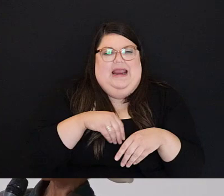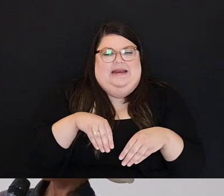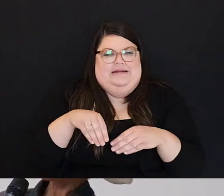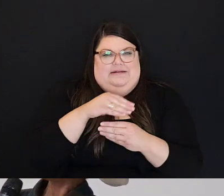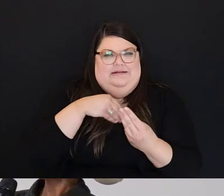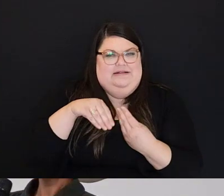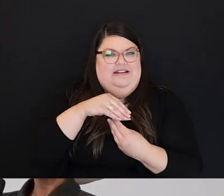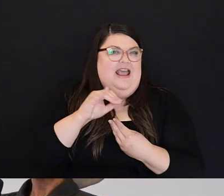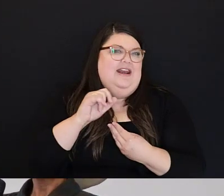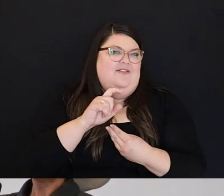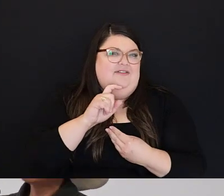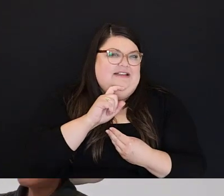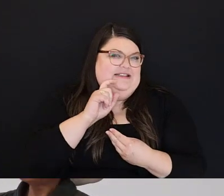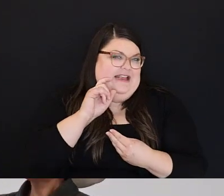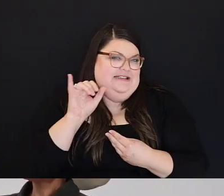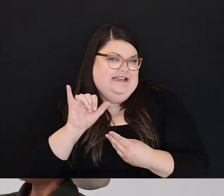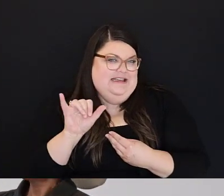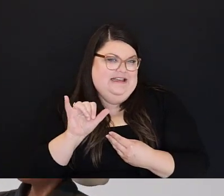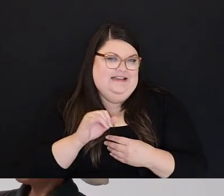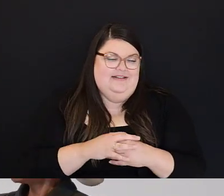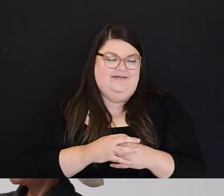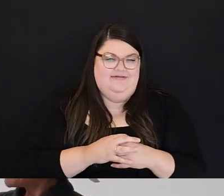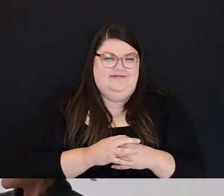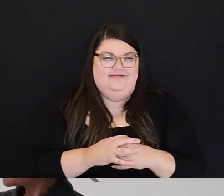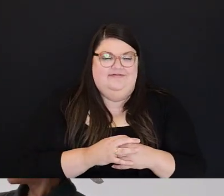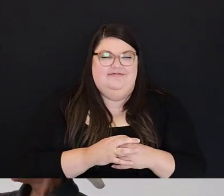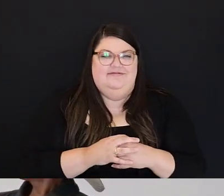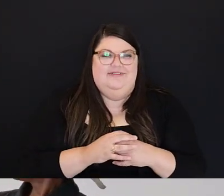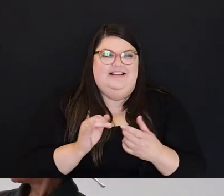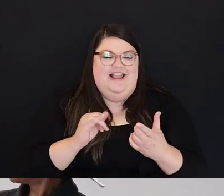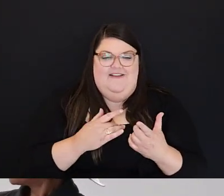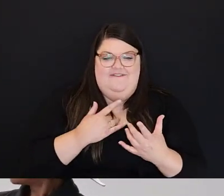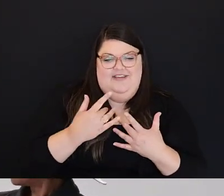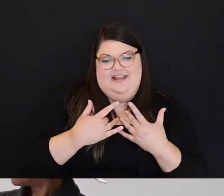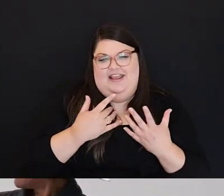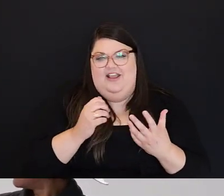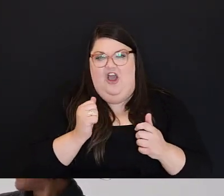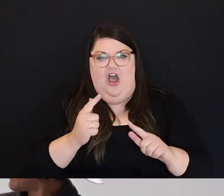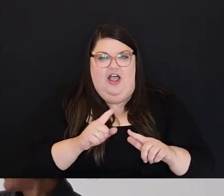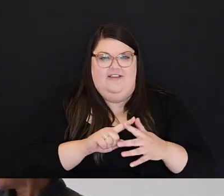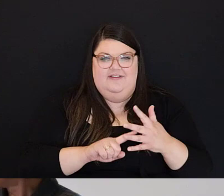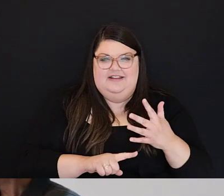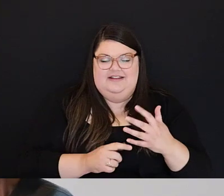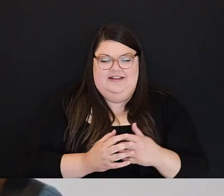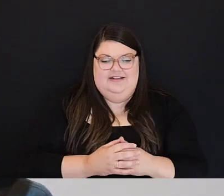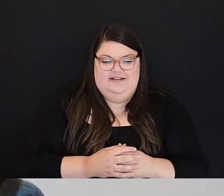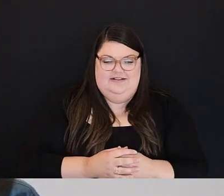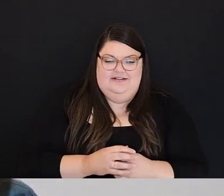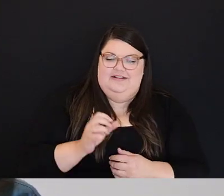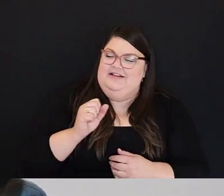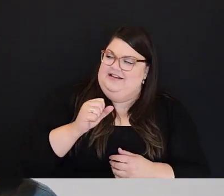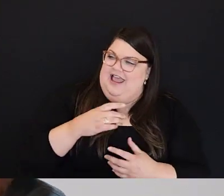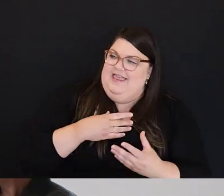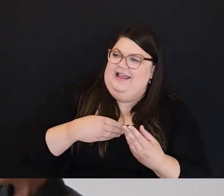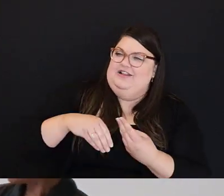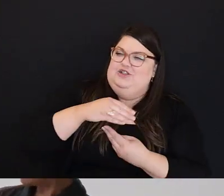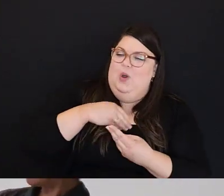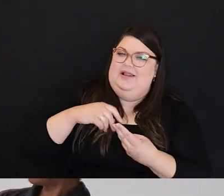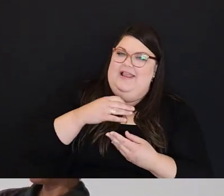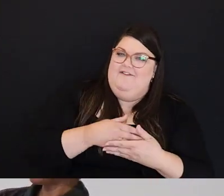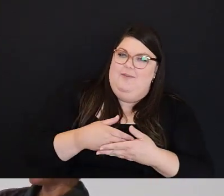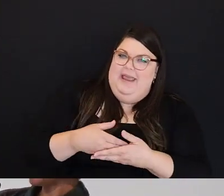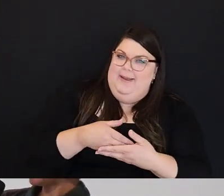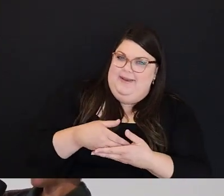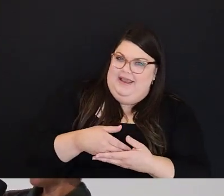also sexy. It's like, it's like feeling all of this, you know, like, yeah. Oh yeah, like the swaddling of a baby.